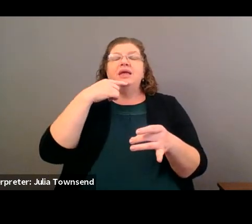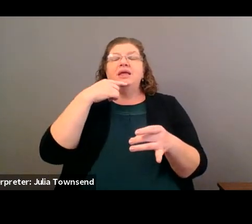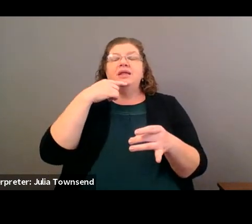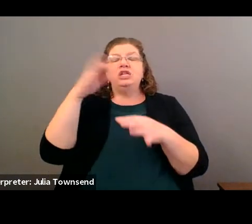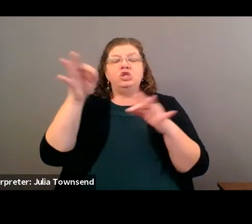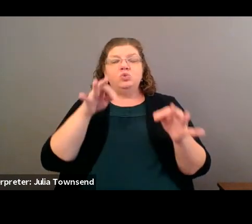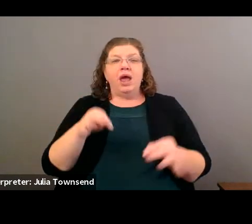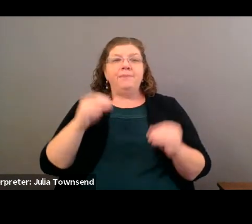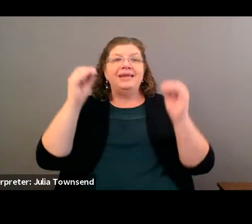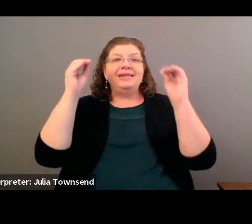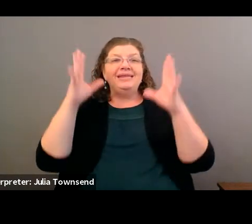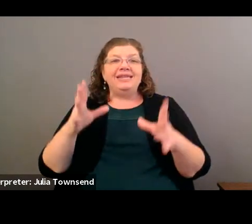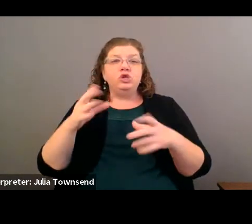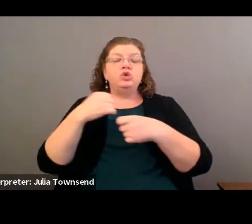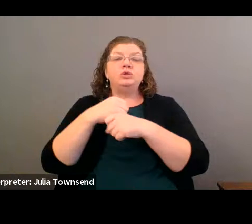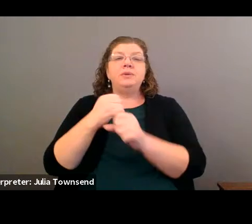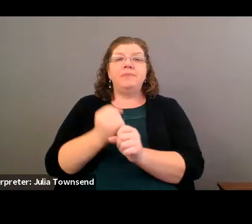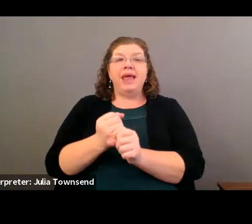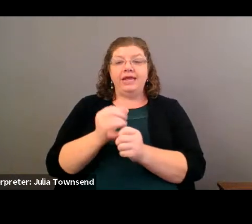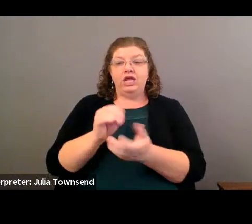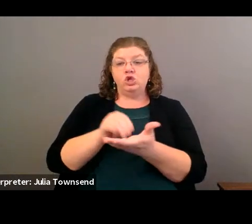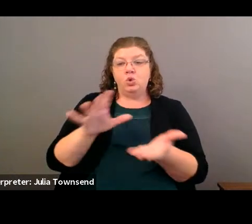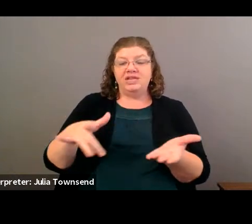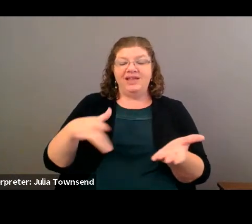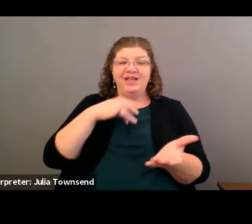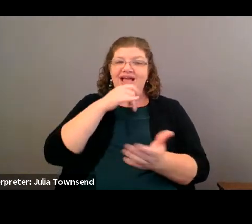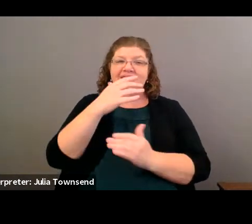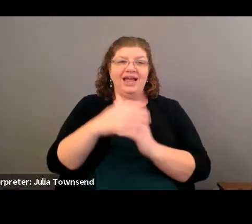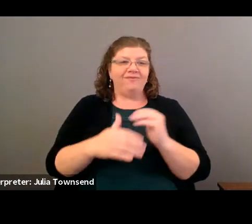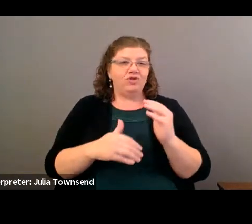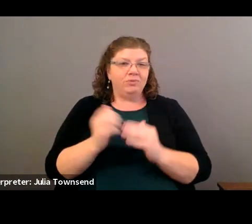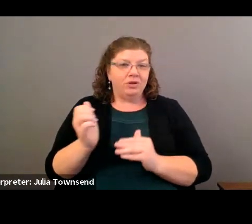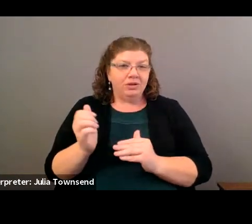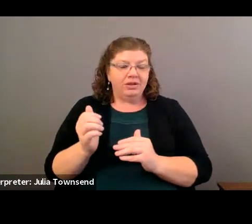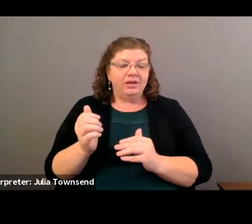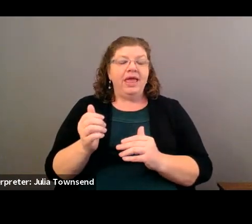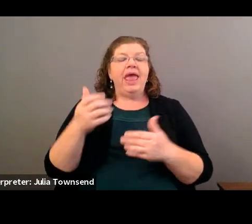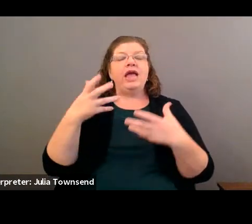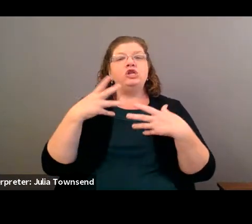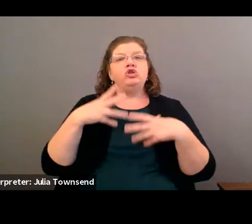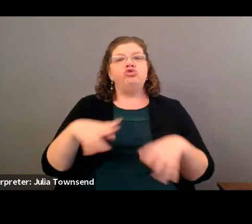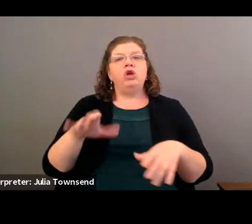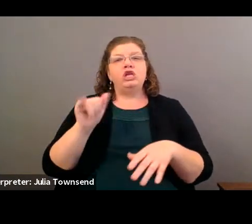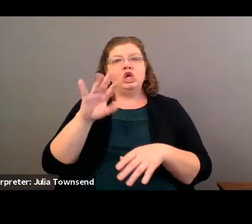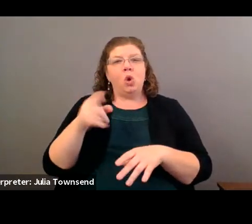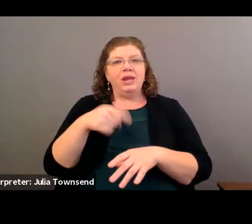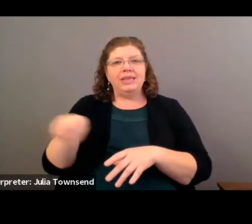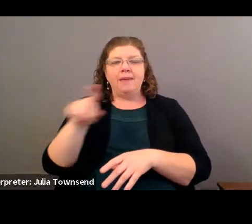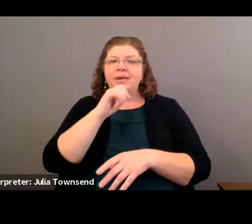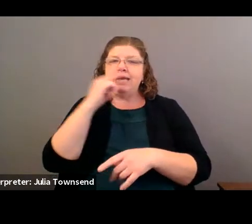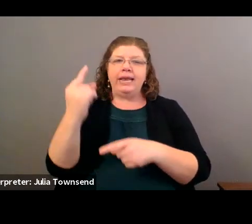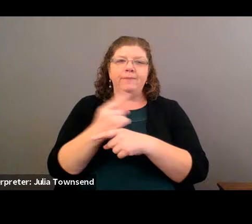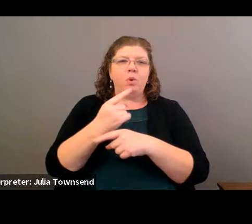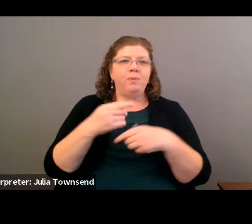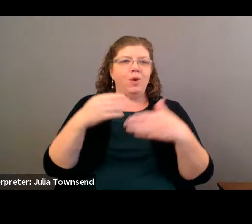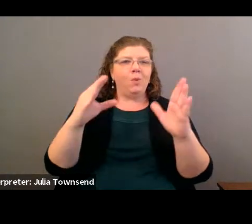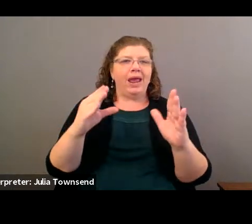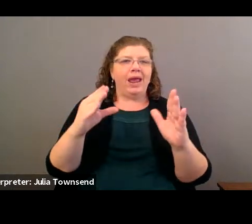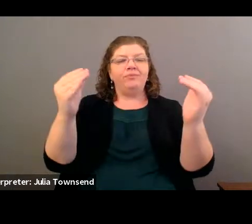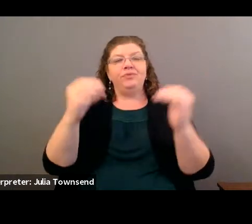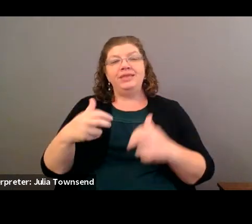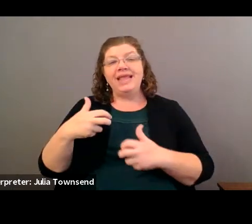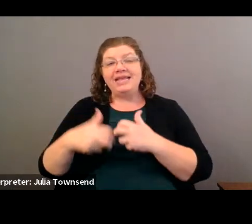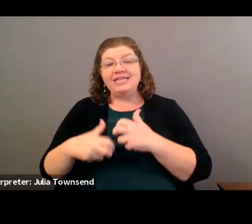describing teachers making students feel uncomfortable and dress coding them in a way that is not appropriate. Our next issue is that we have